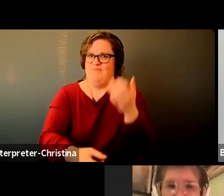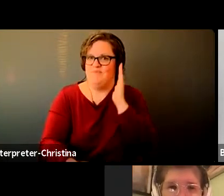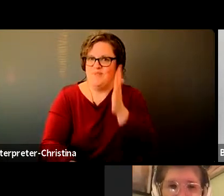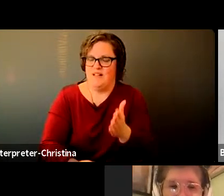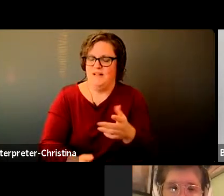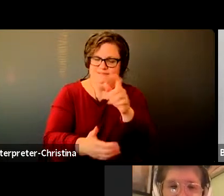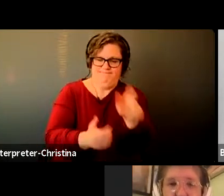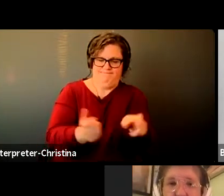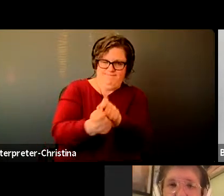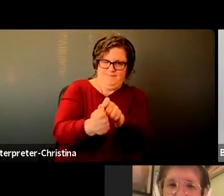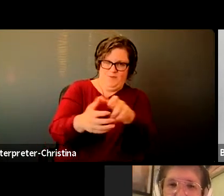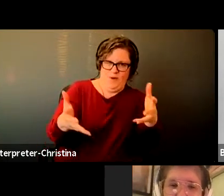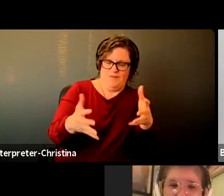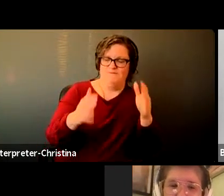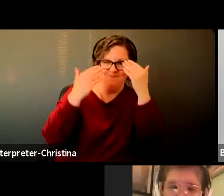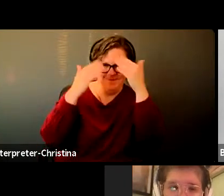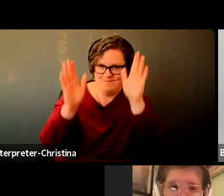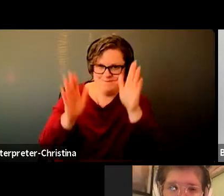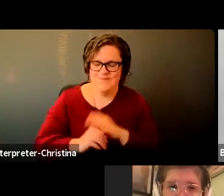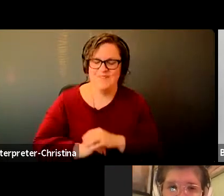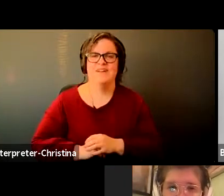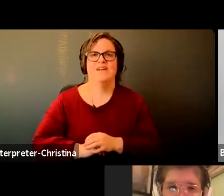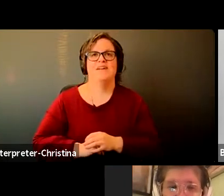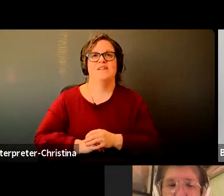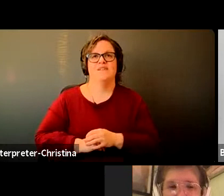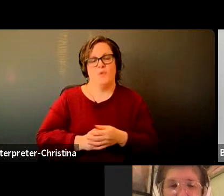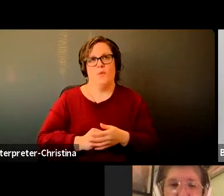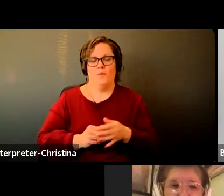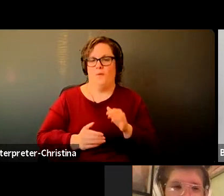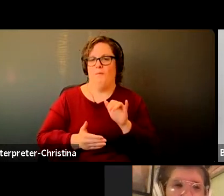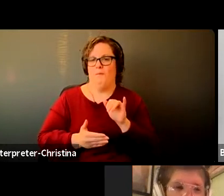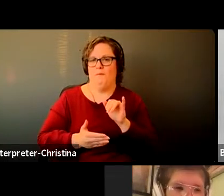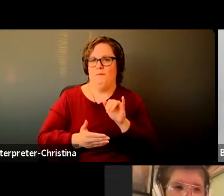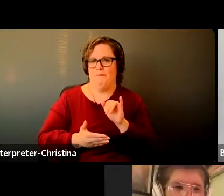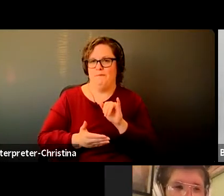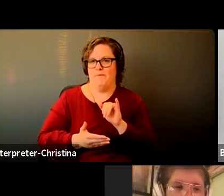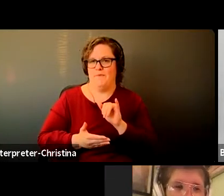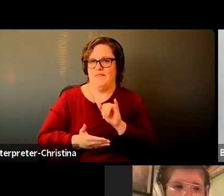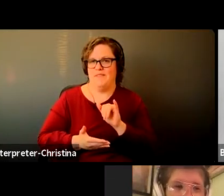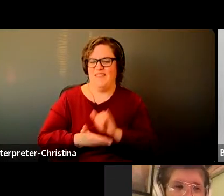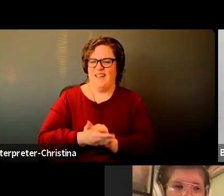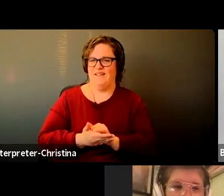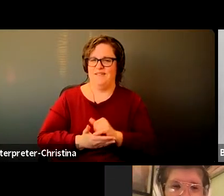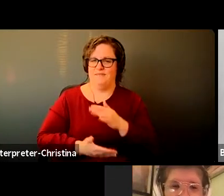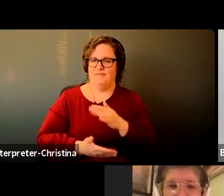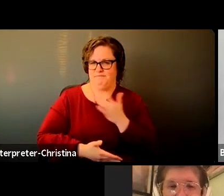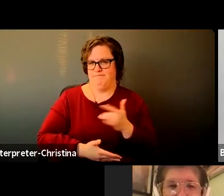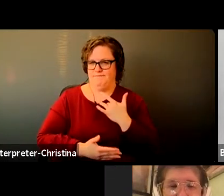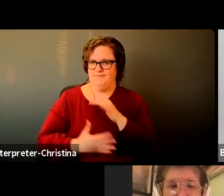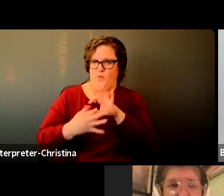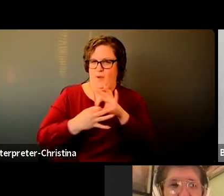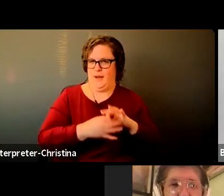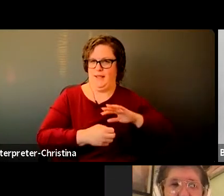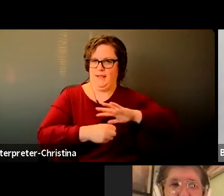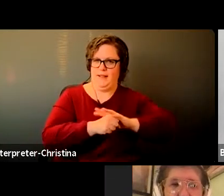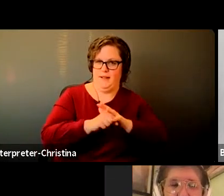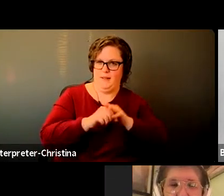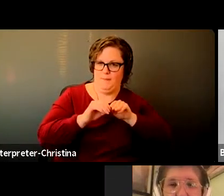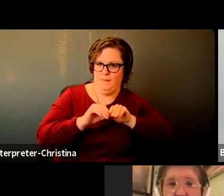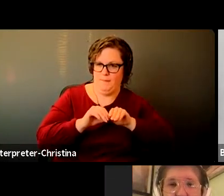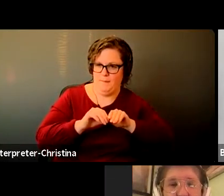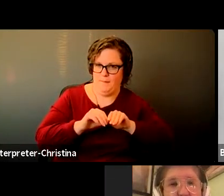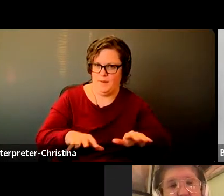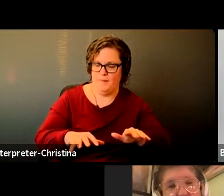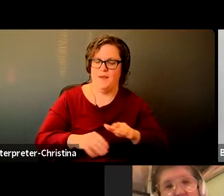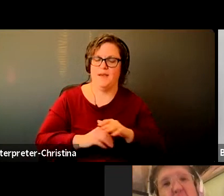think, so that part in terms of like my relationship to the pandemic, I would say that's kind of where I'm at. And